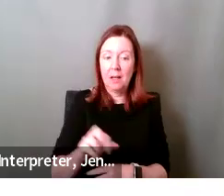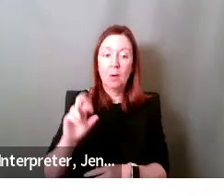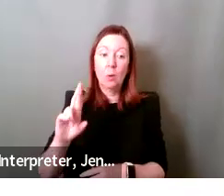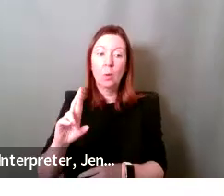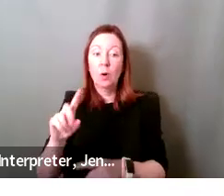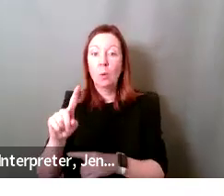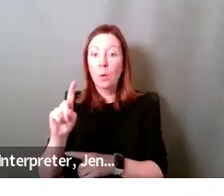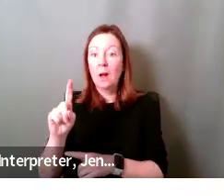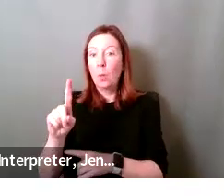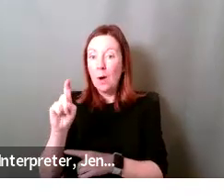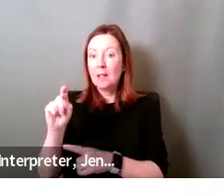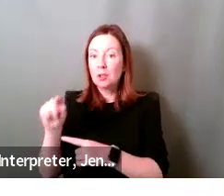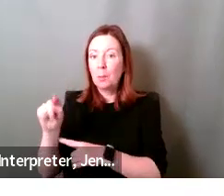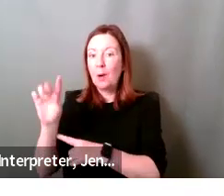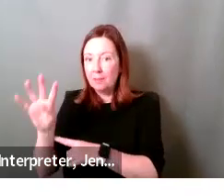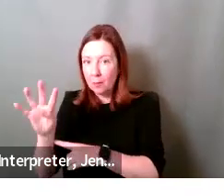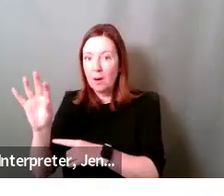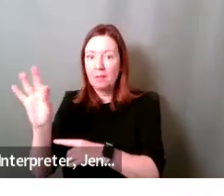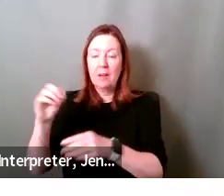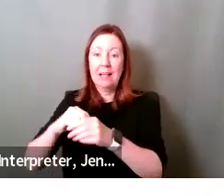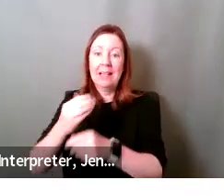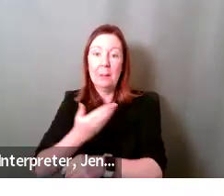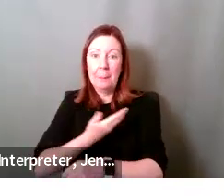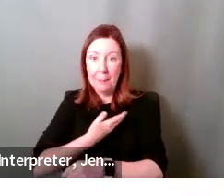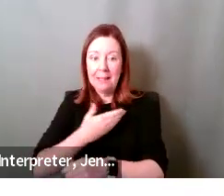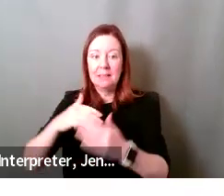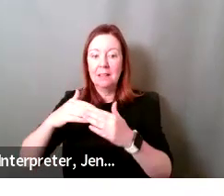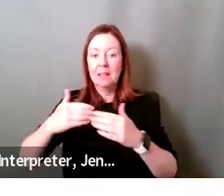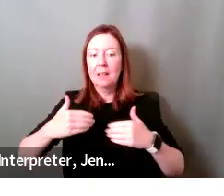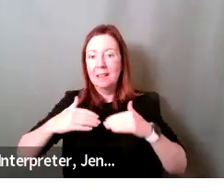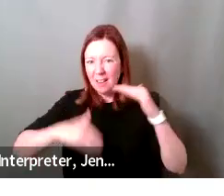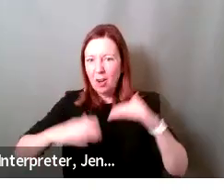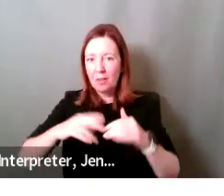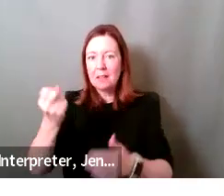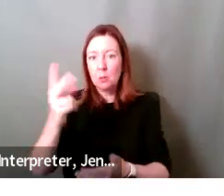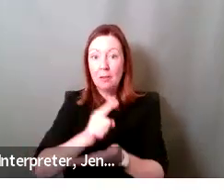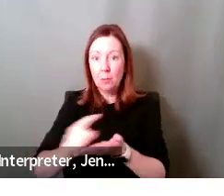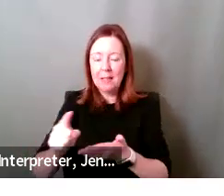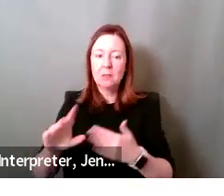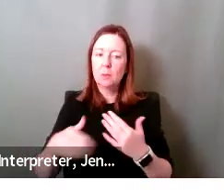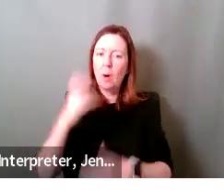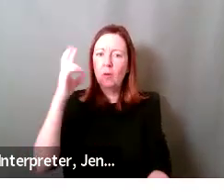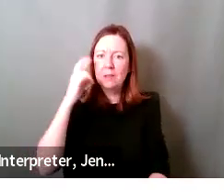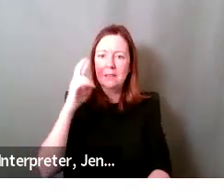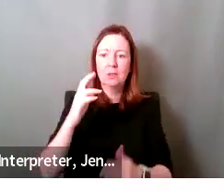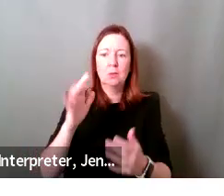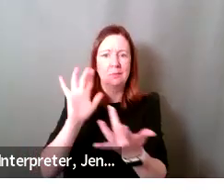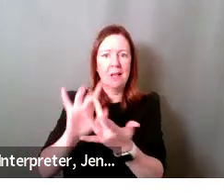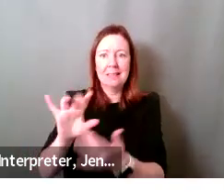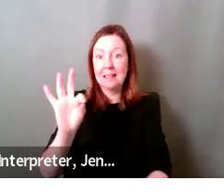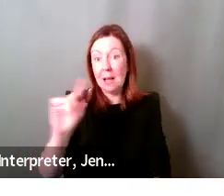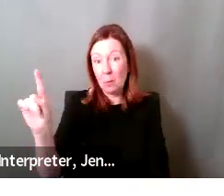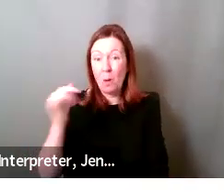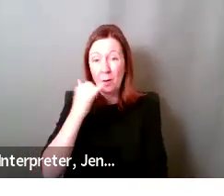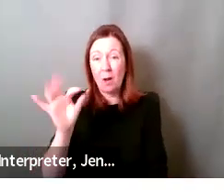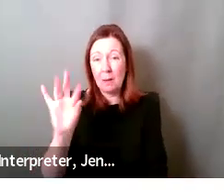or 100.4 Fahrenheit in babies younger than 12 weeks. So these are all reasons to call 911.